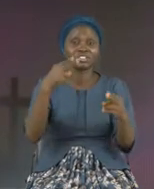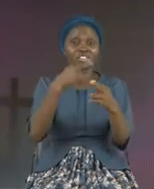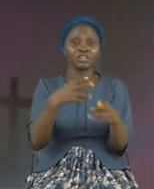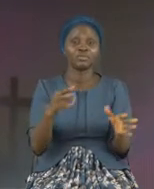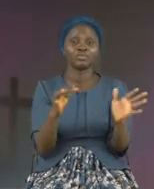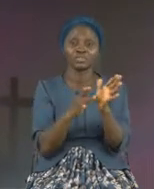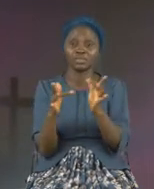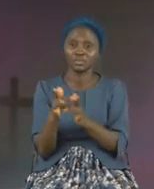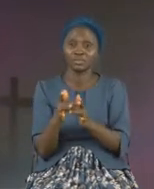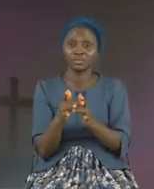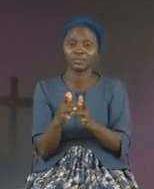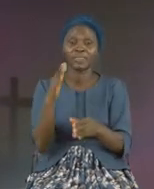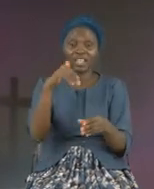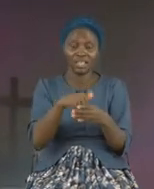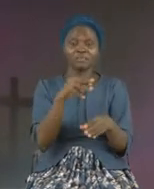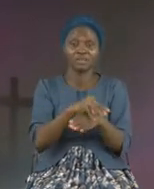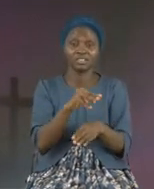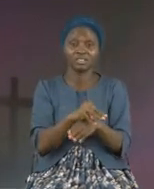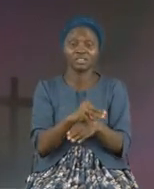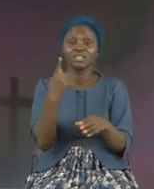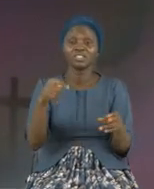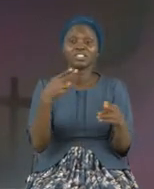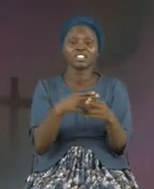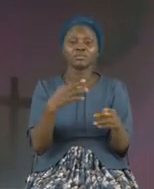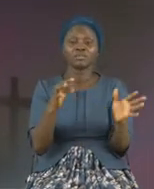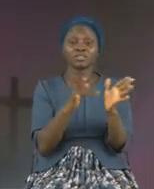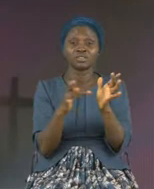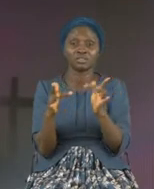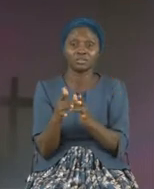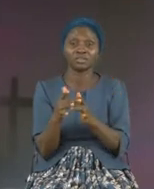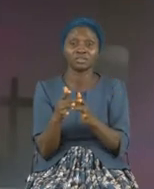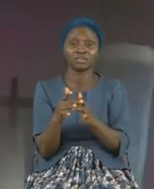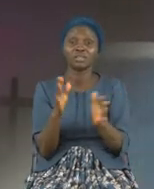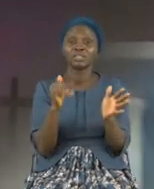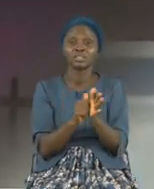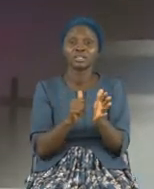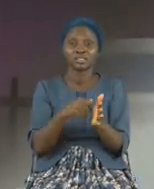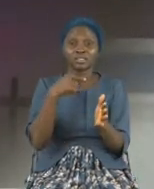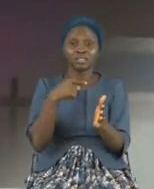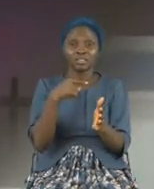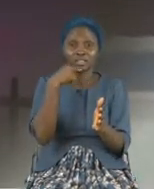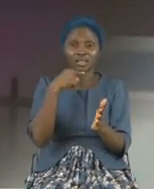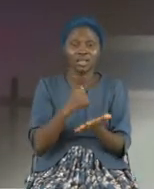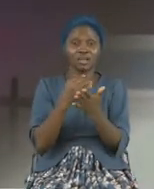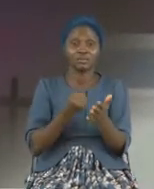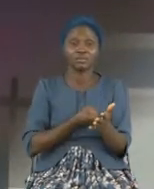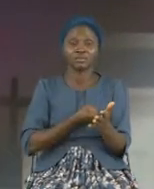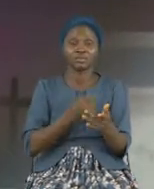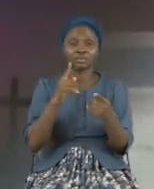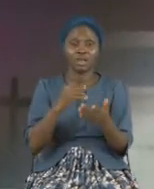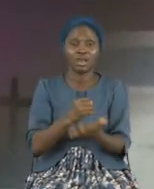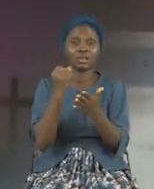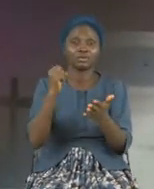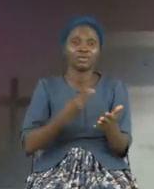Jesus in ministry. The name of Jesus that helps us to minister like our